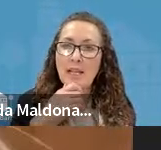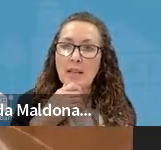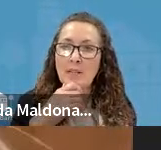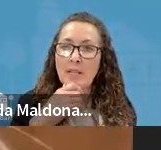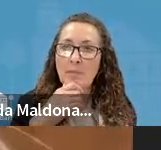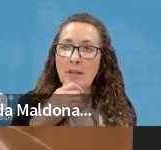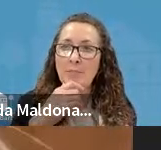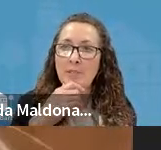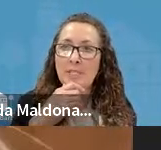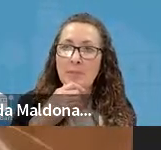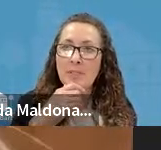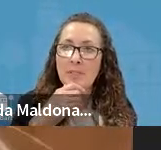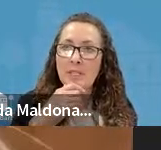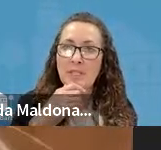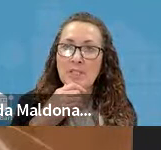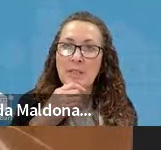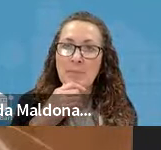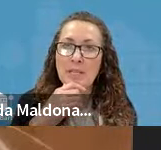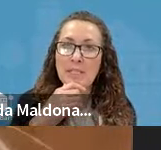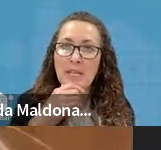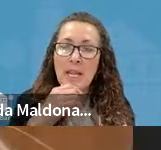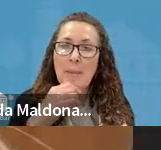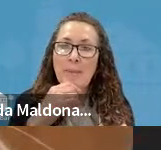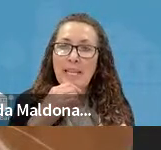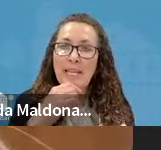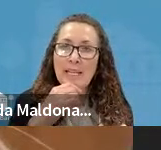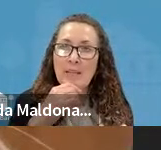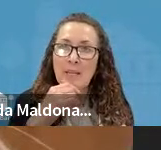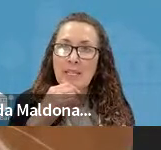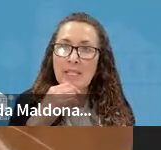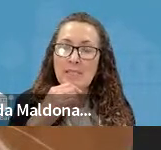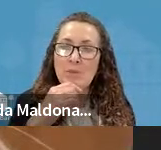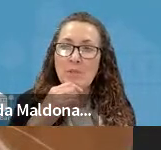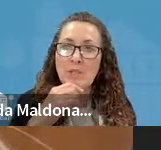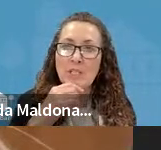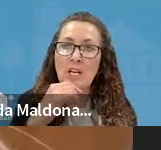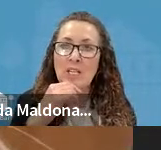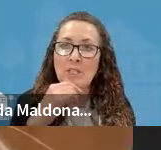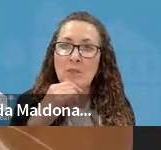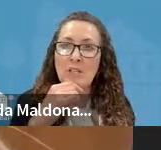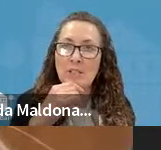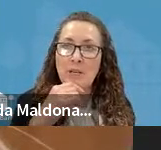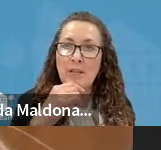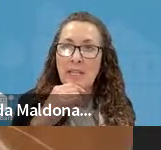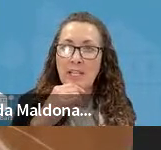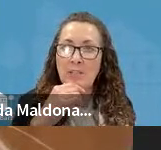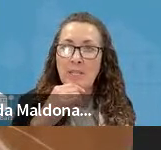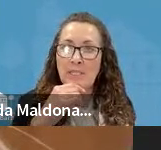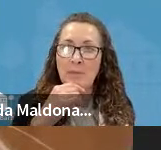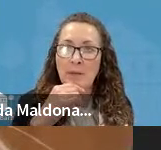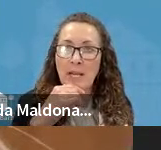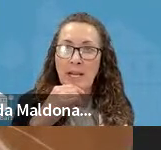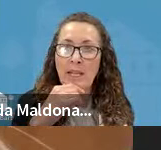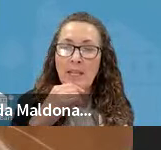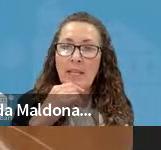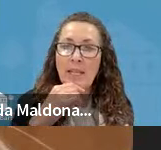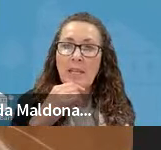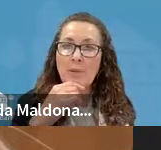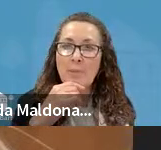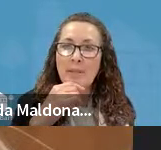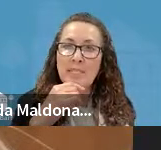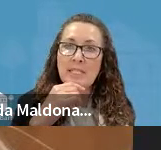Barbara High, nominated by Principal Dr. Simmons, Maria Jimenez, who has worked hard to increase parent engagement at Santa Barbara